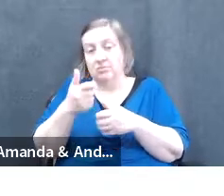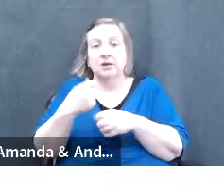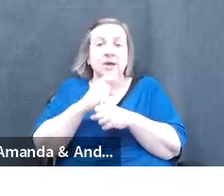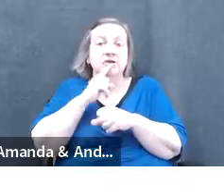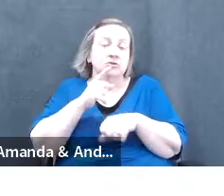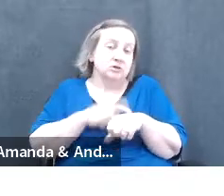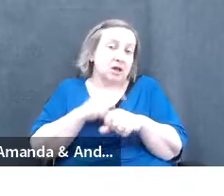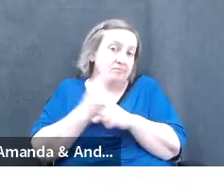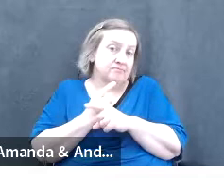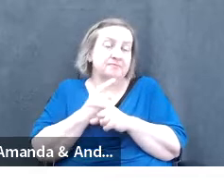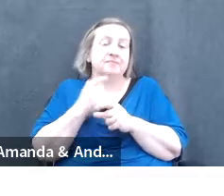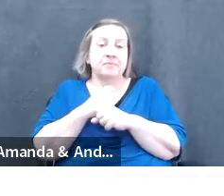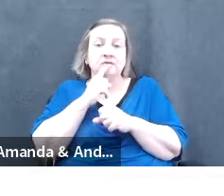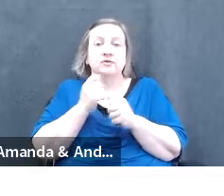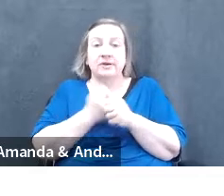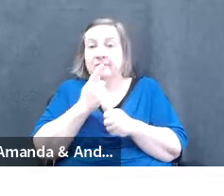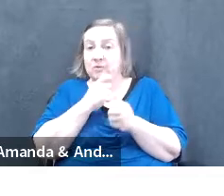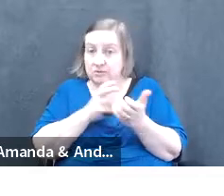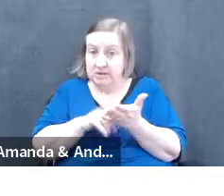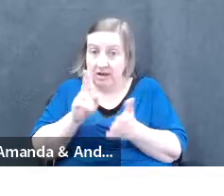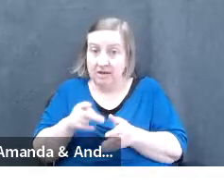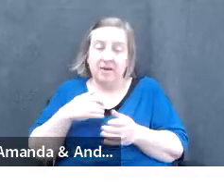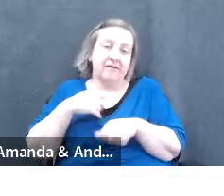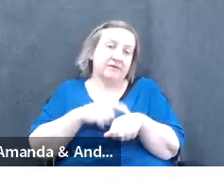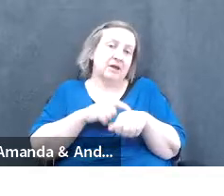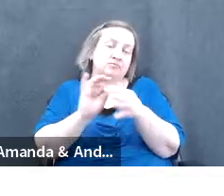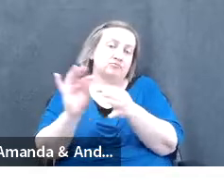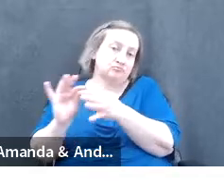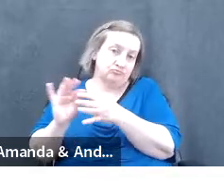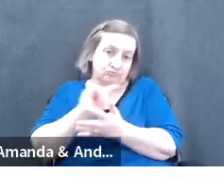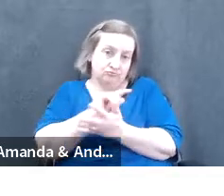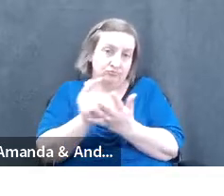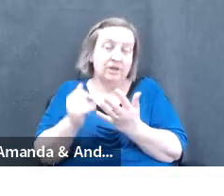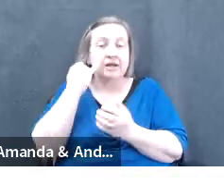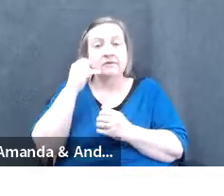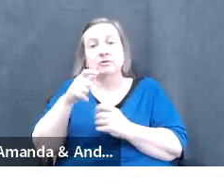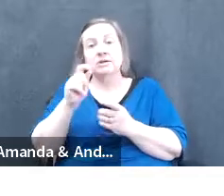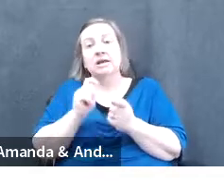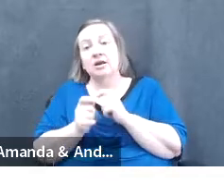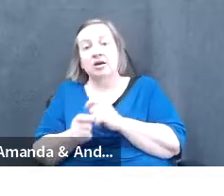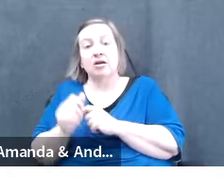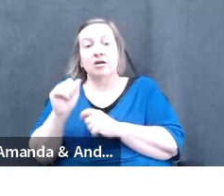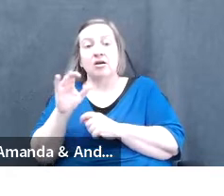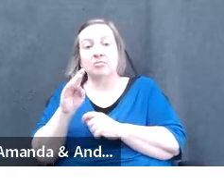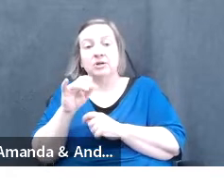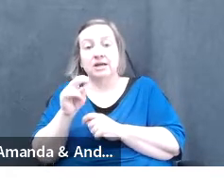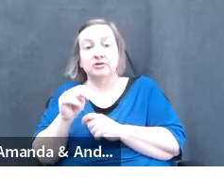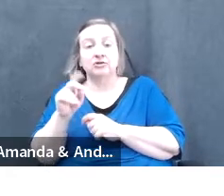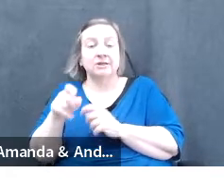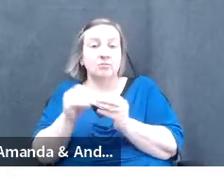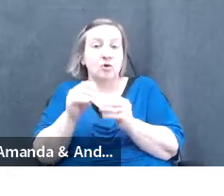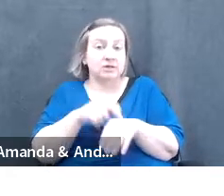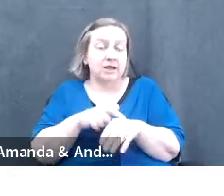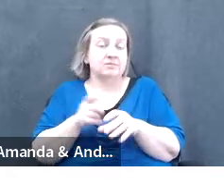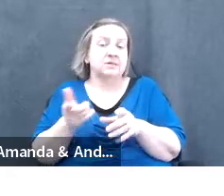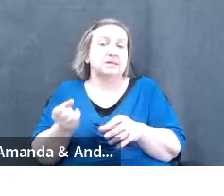we get everyone who's signed up an opportunity to comment. Again, if you need an accommodation and need a little bit more time, please send me a chat, and that